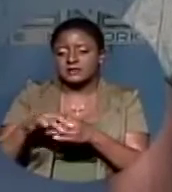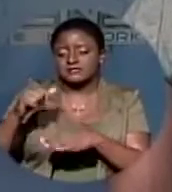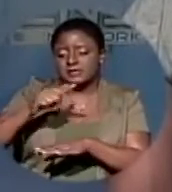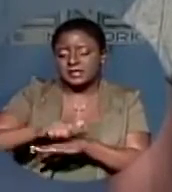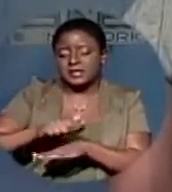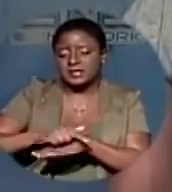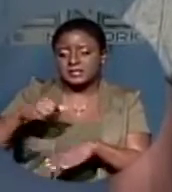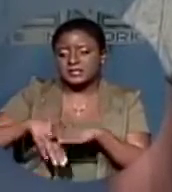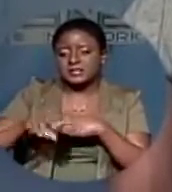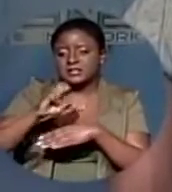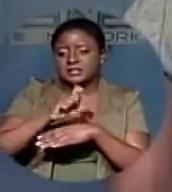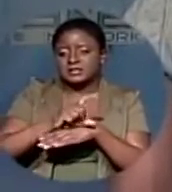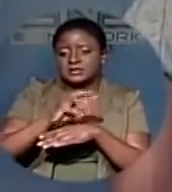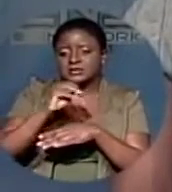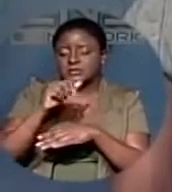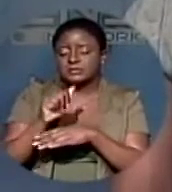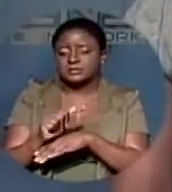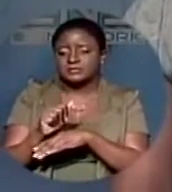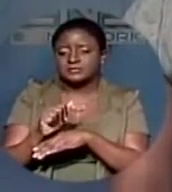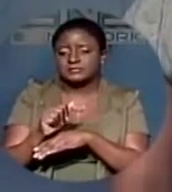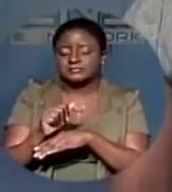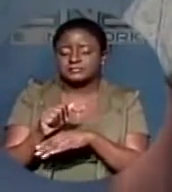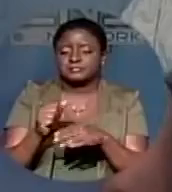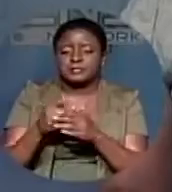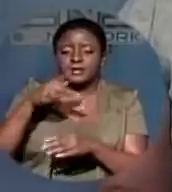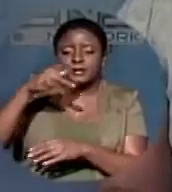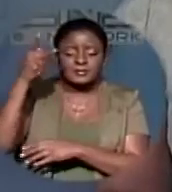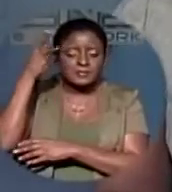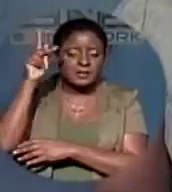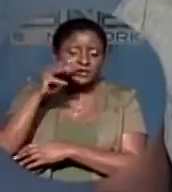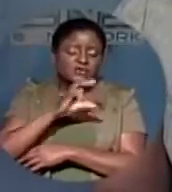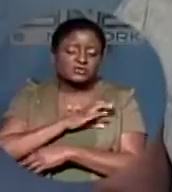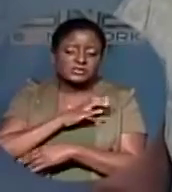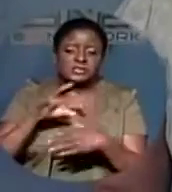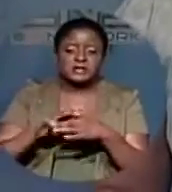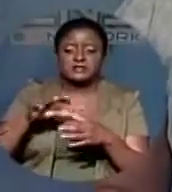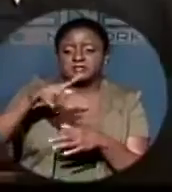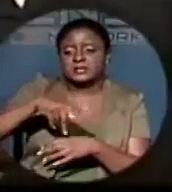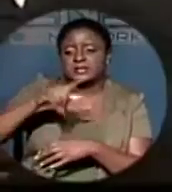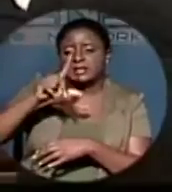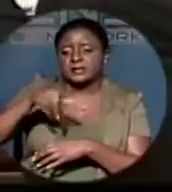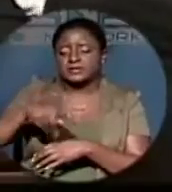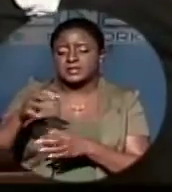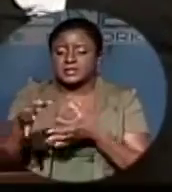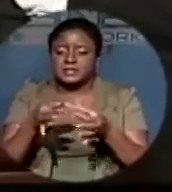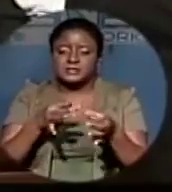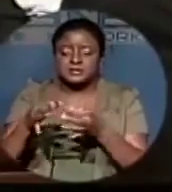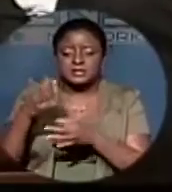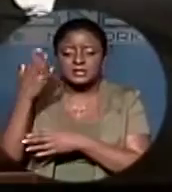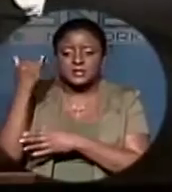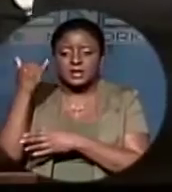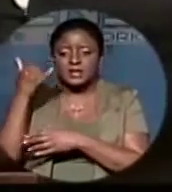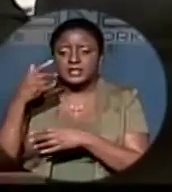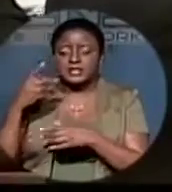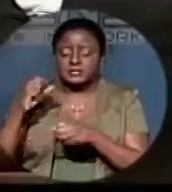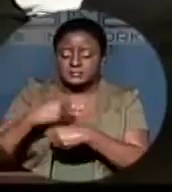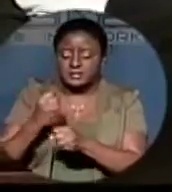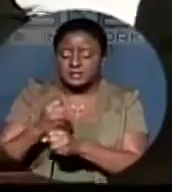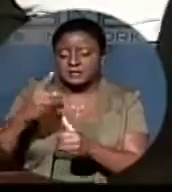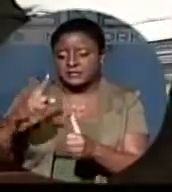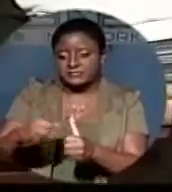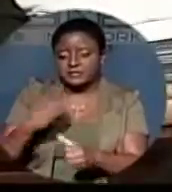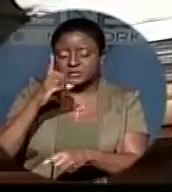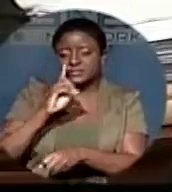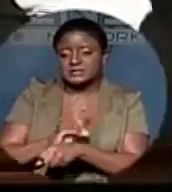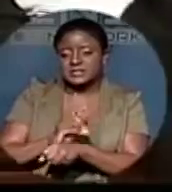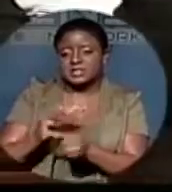why his government made the original deal with the I Group. Our Janaea Noel Ferguson reports. Progressive Liberal Party leader Perry